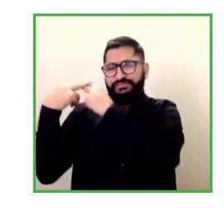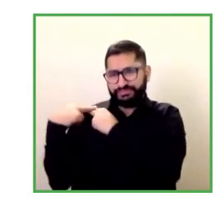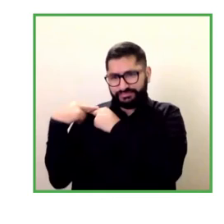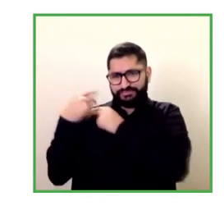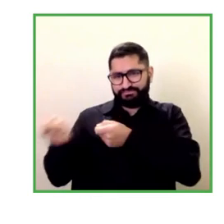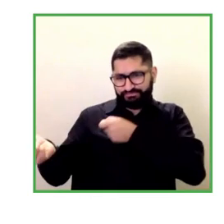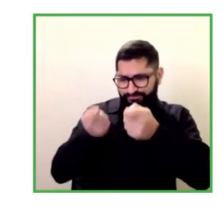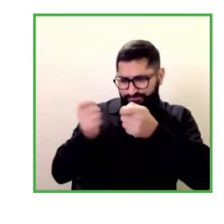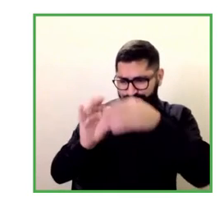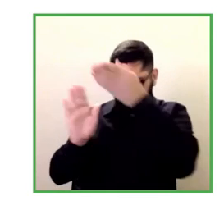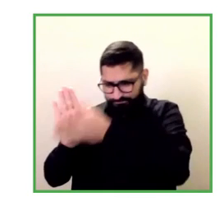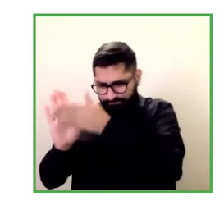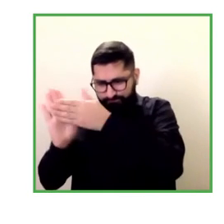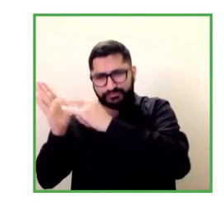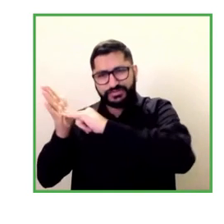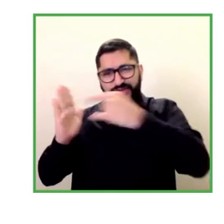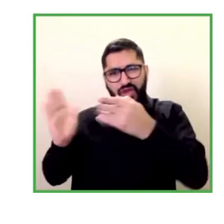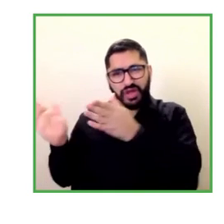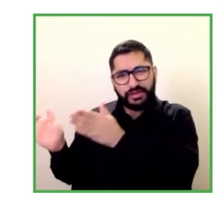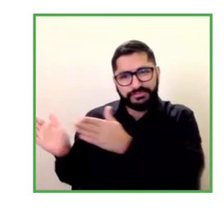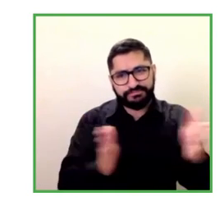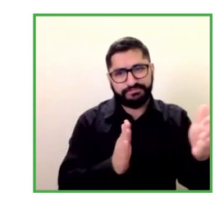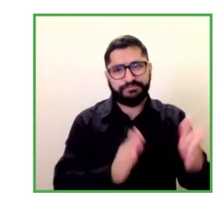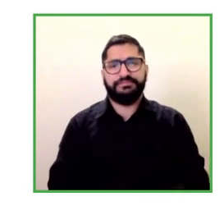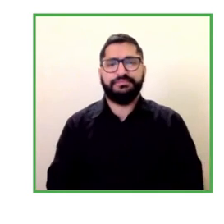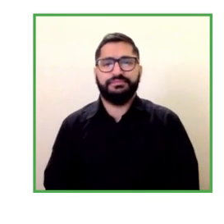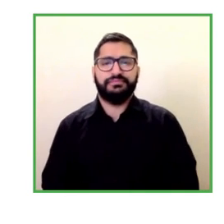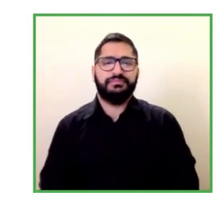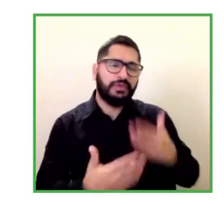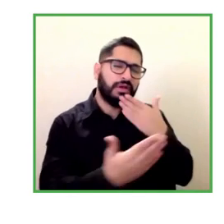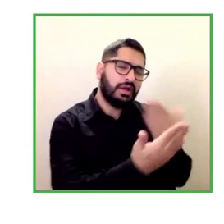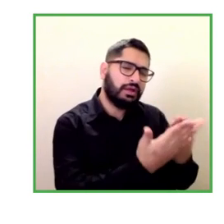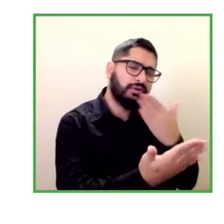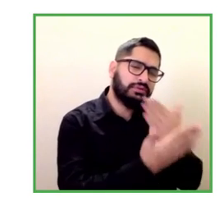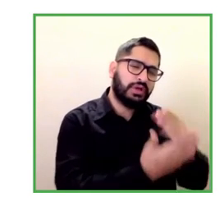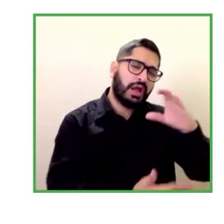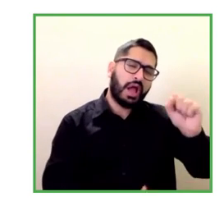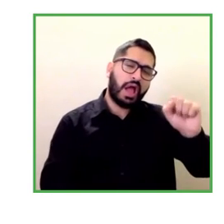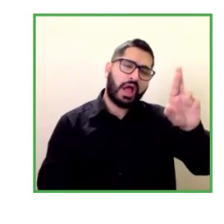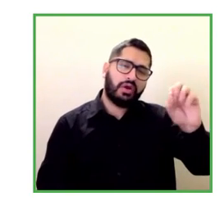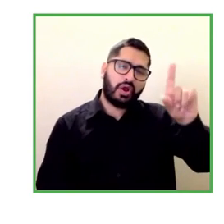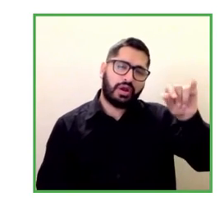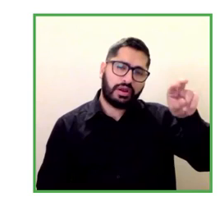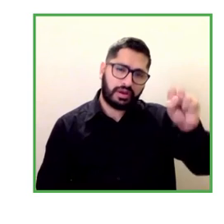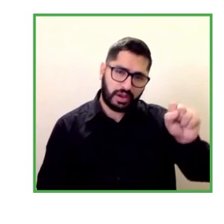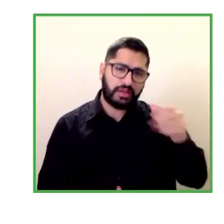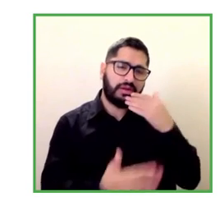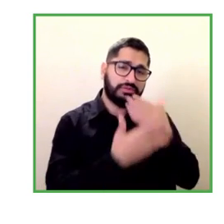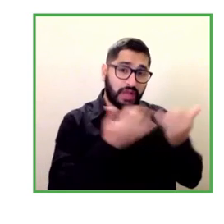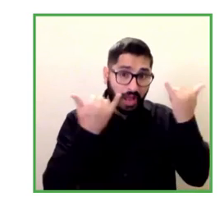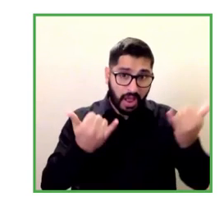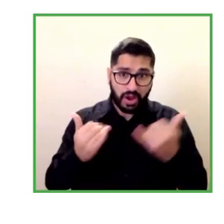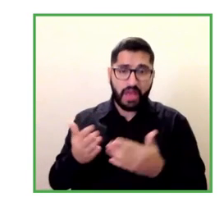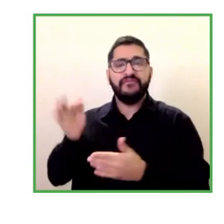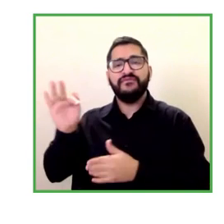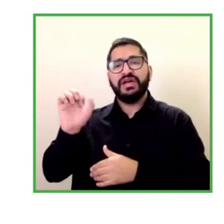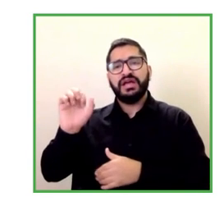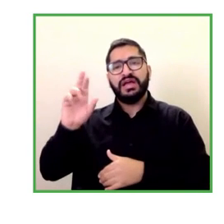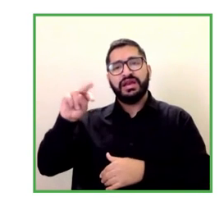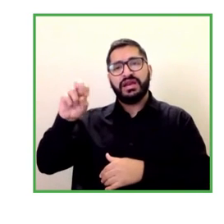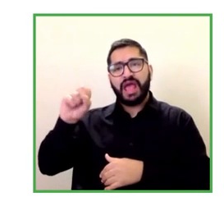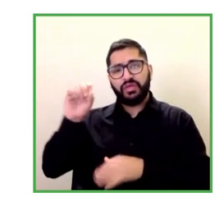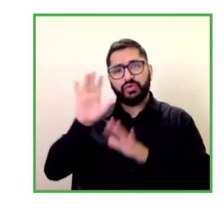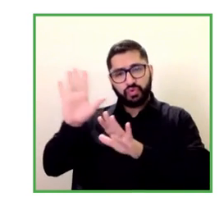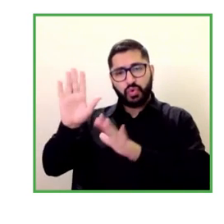you so much, Carolina. Now we continue with Fernando Estrada. Fernando, you've mentioned that as the president of the